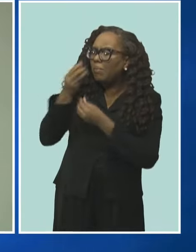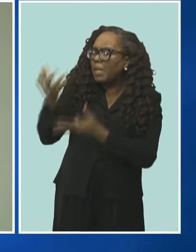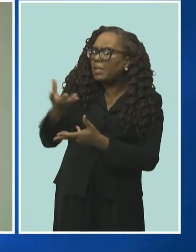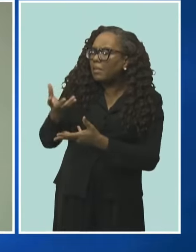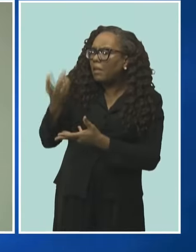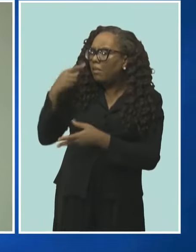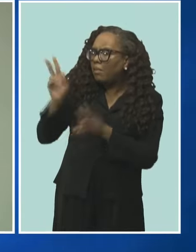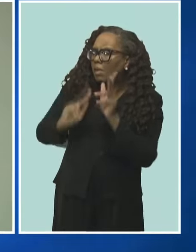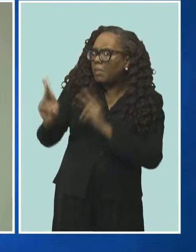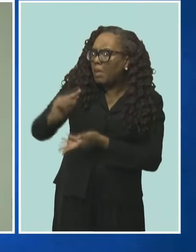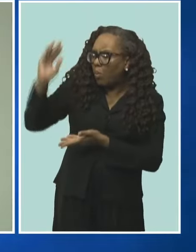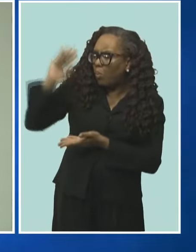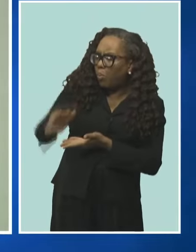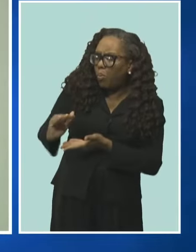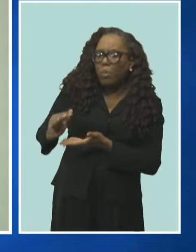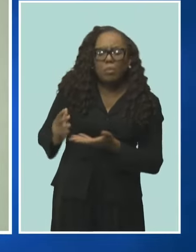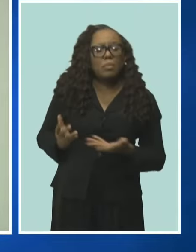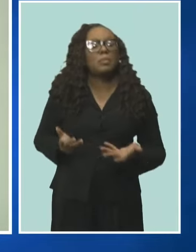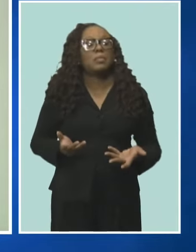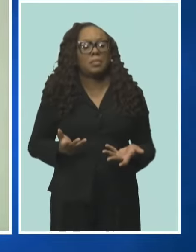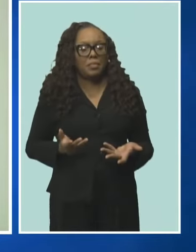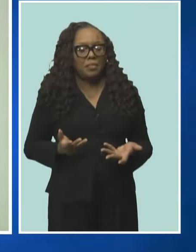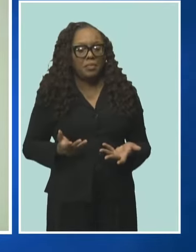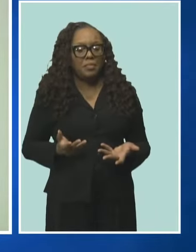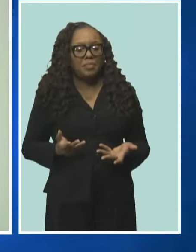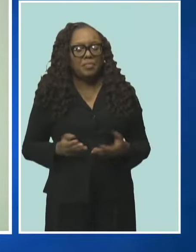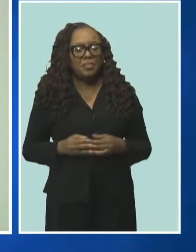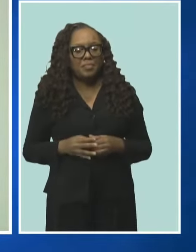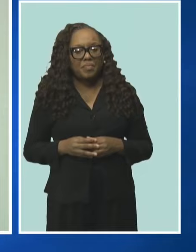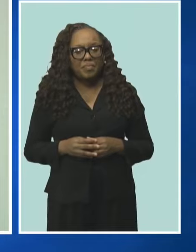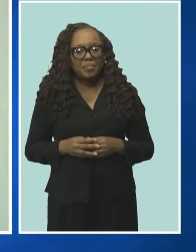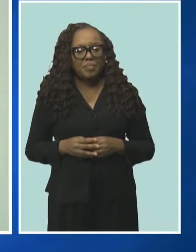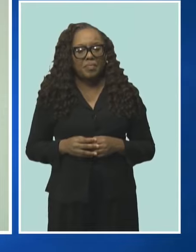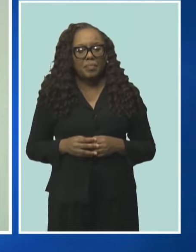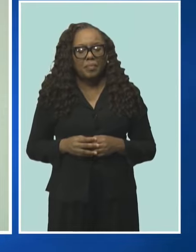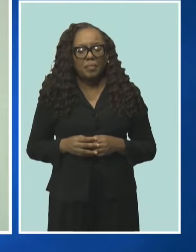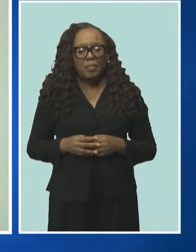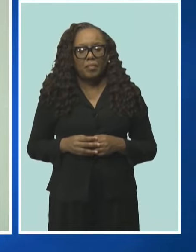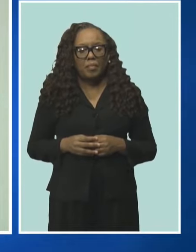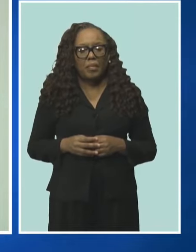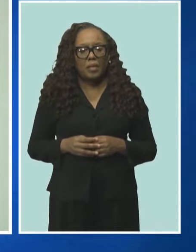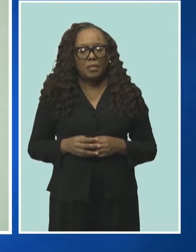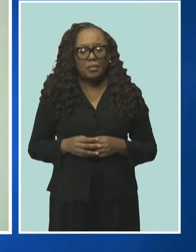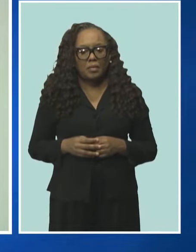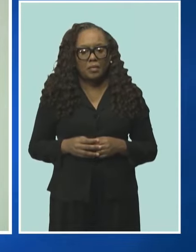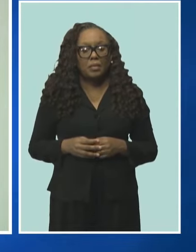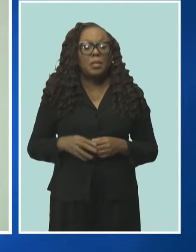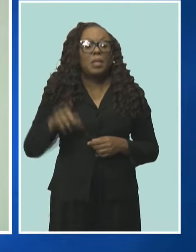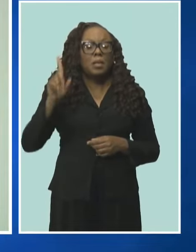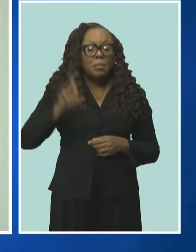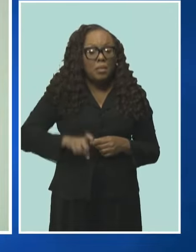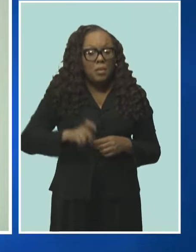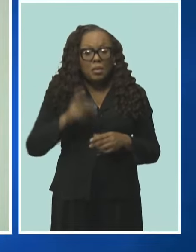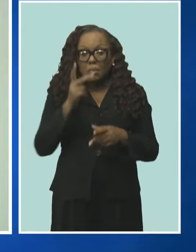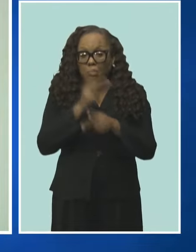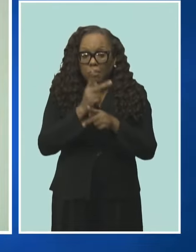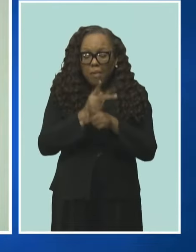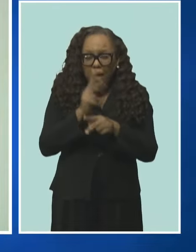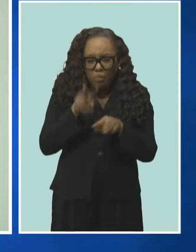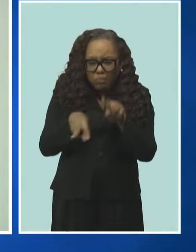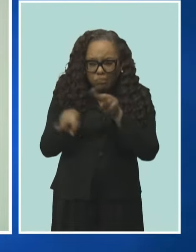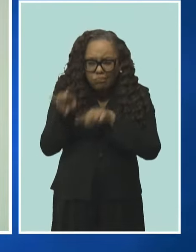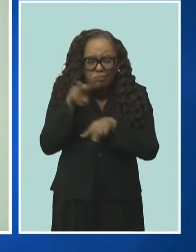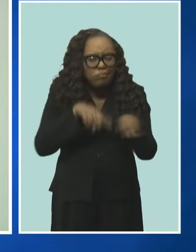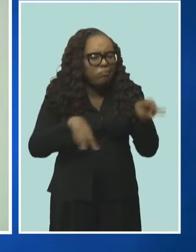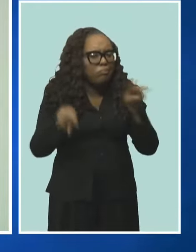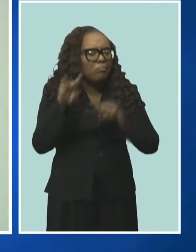Well, that definitely is to, you must increase your vigilance, and that means you need to have